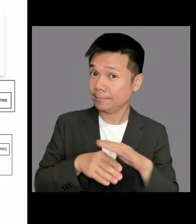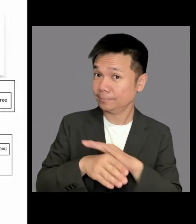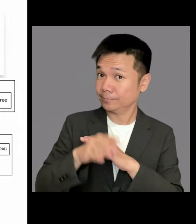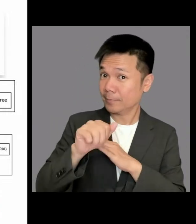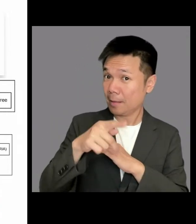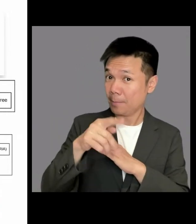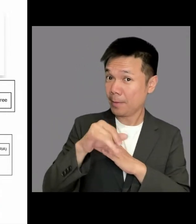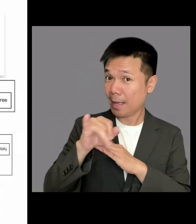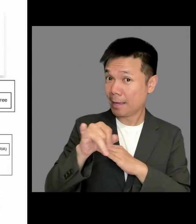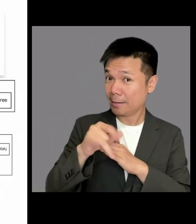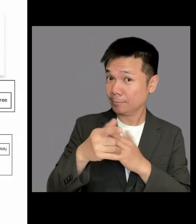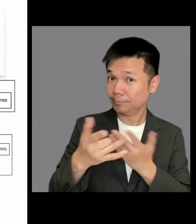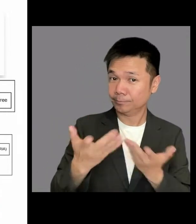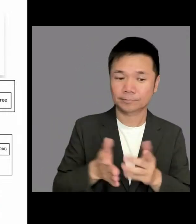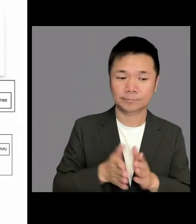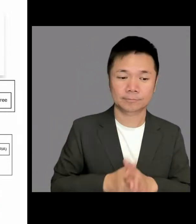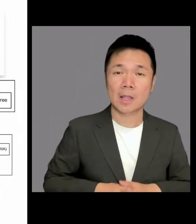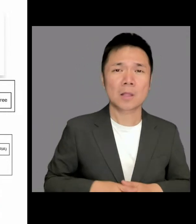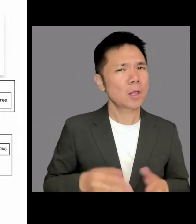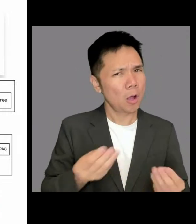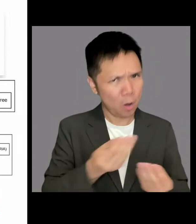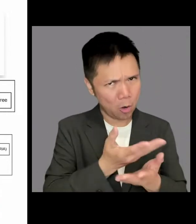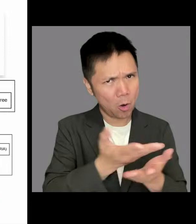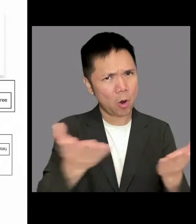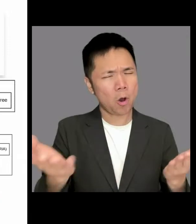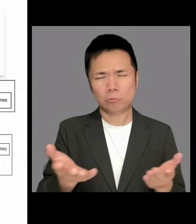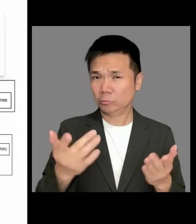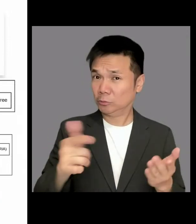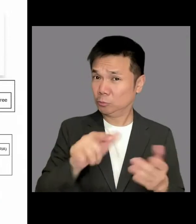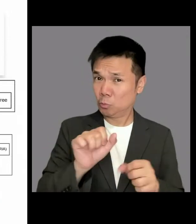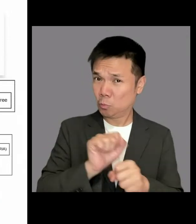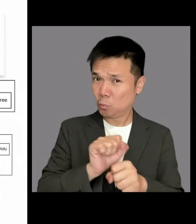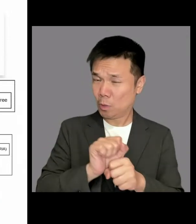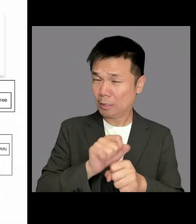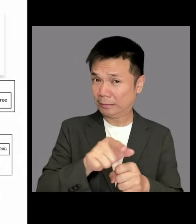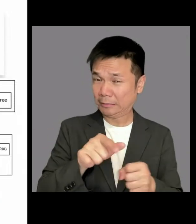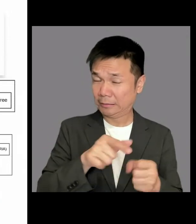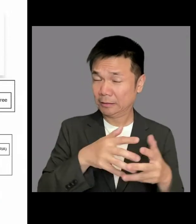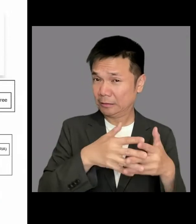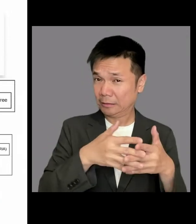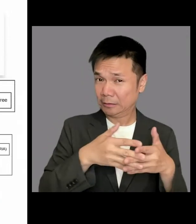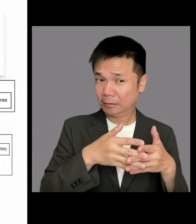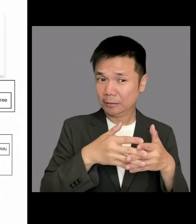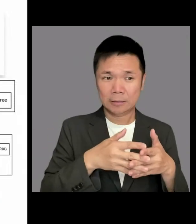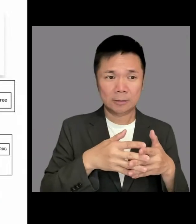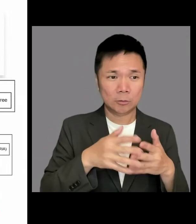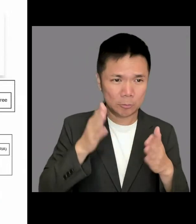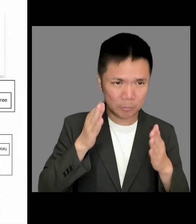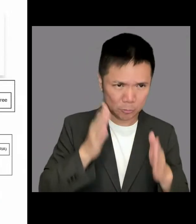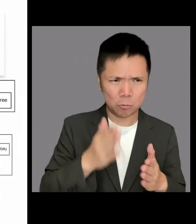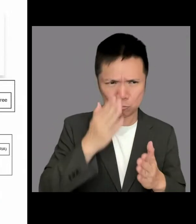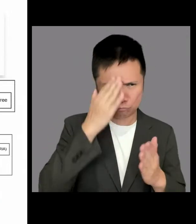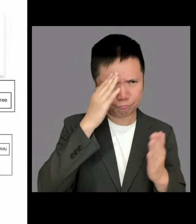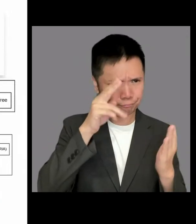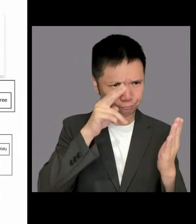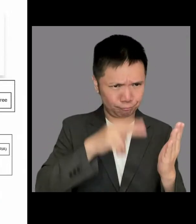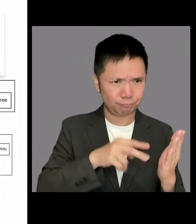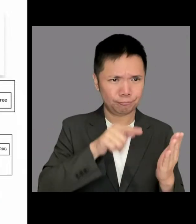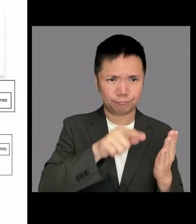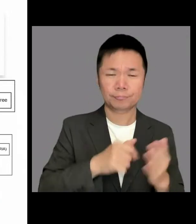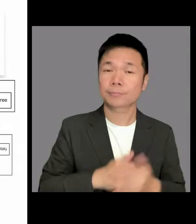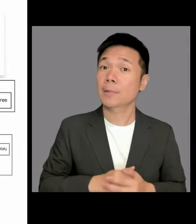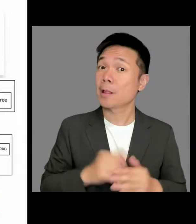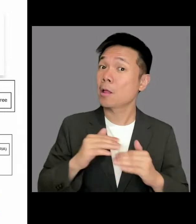I recommend every single person that works in this space to read that whole document and to actually look up